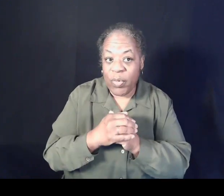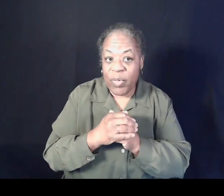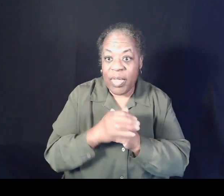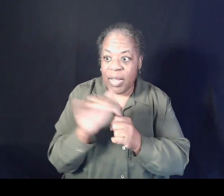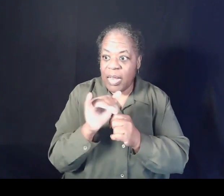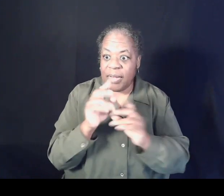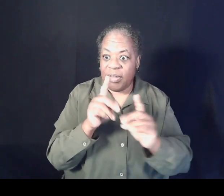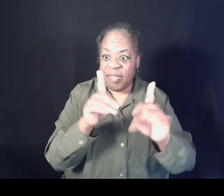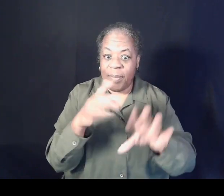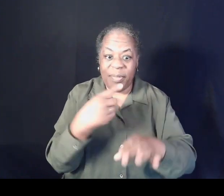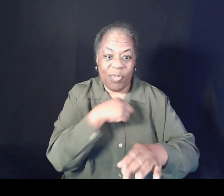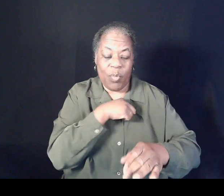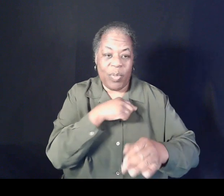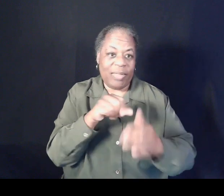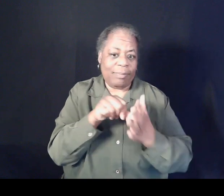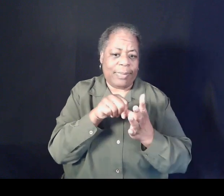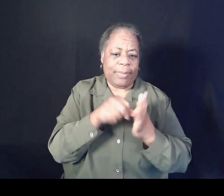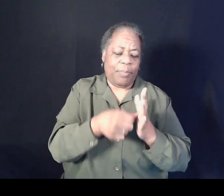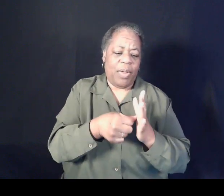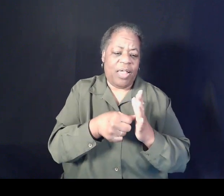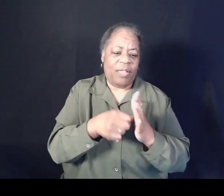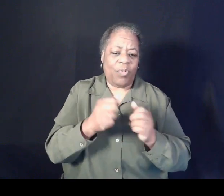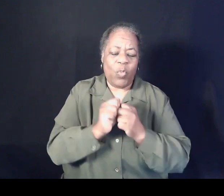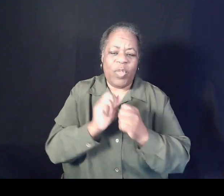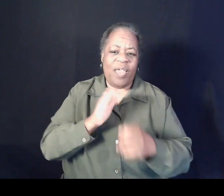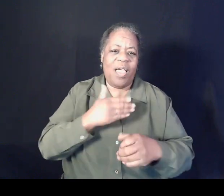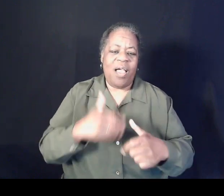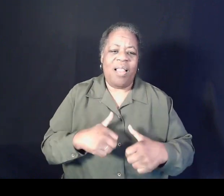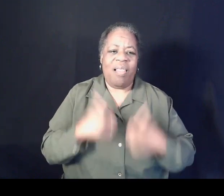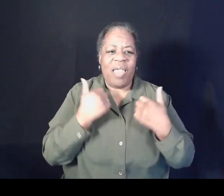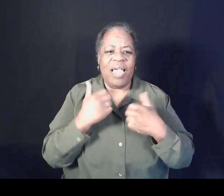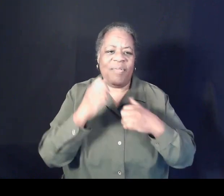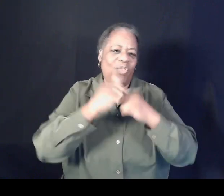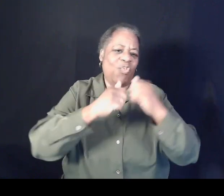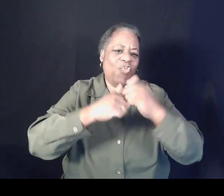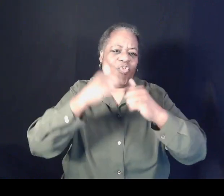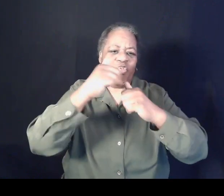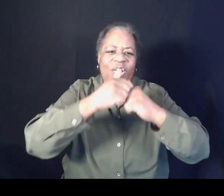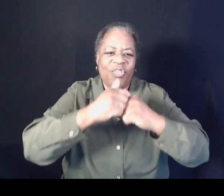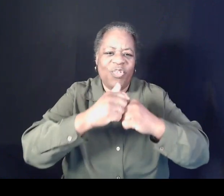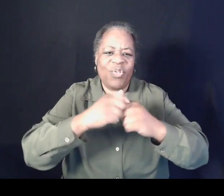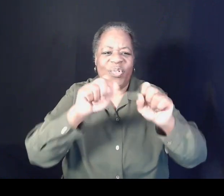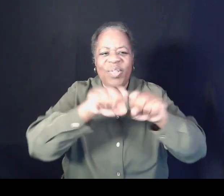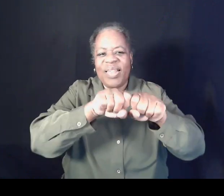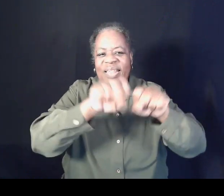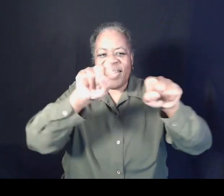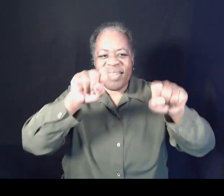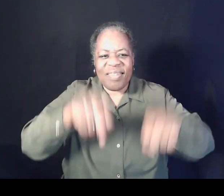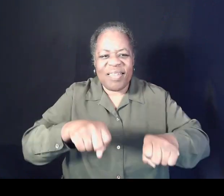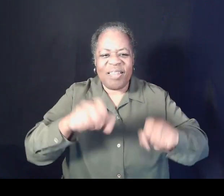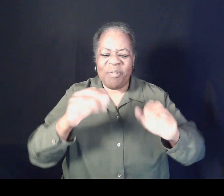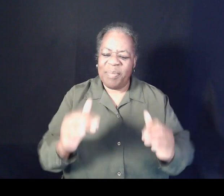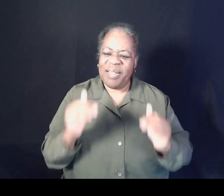are we too impressed with our life structures and systems and the status that they bring to